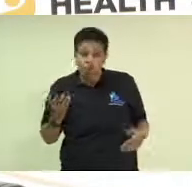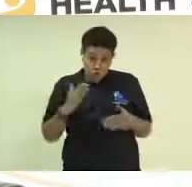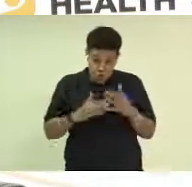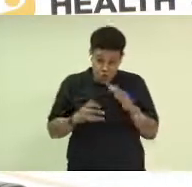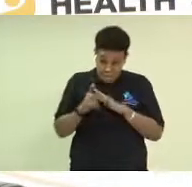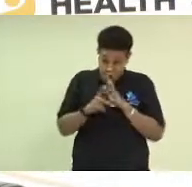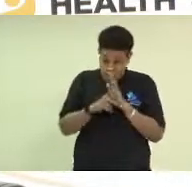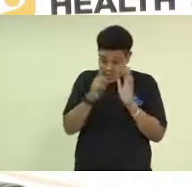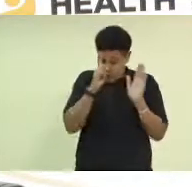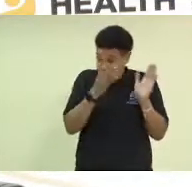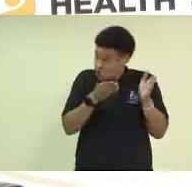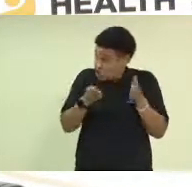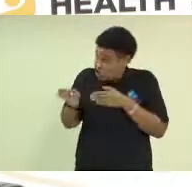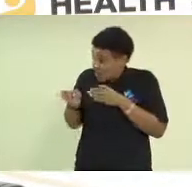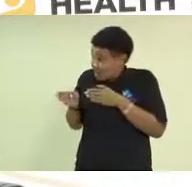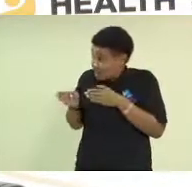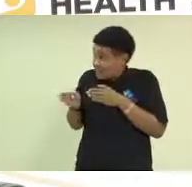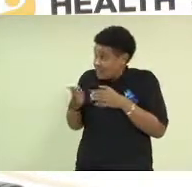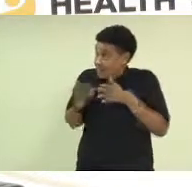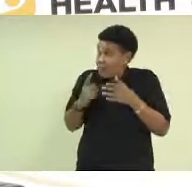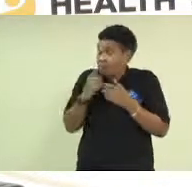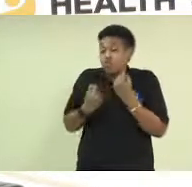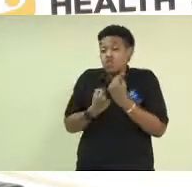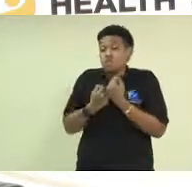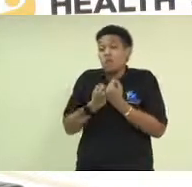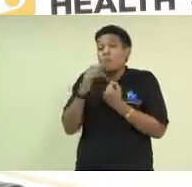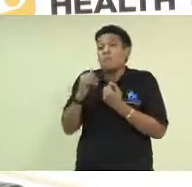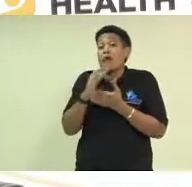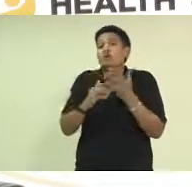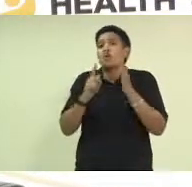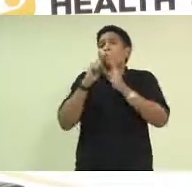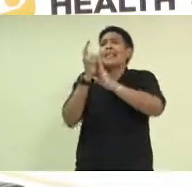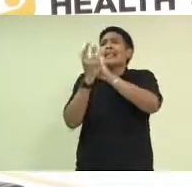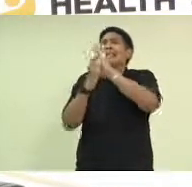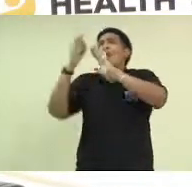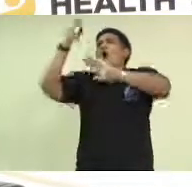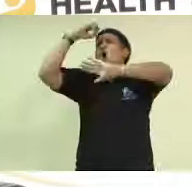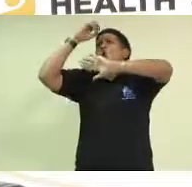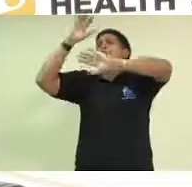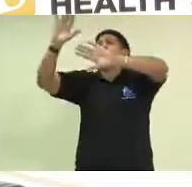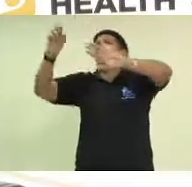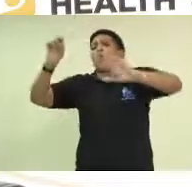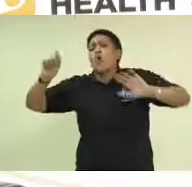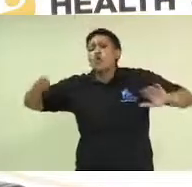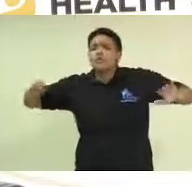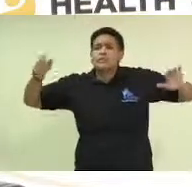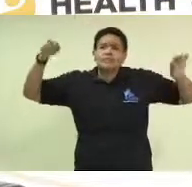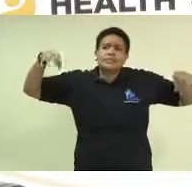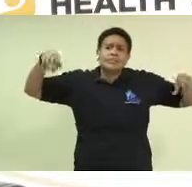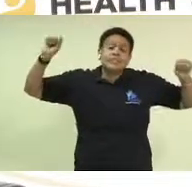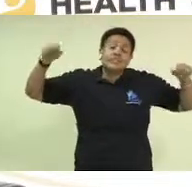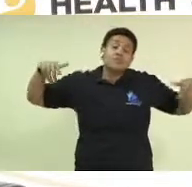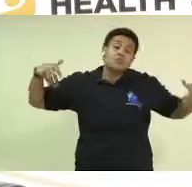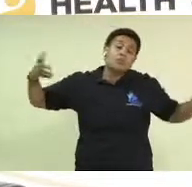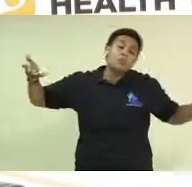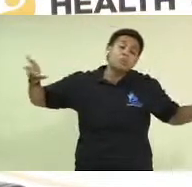policy shift, maybe supported by some legal opinion or judgment